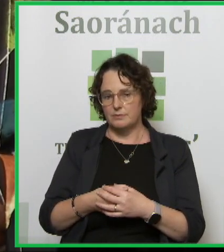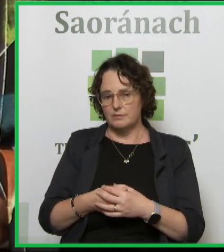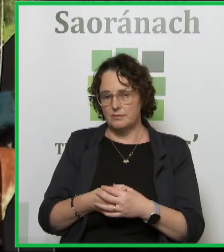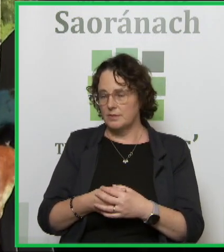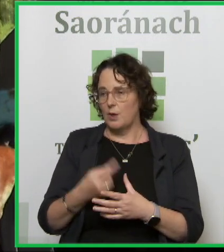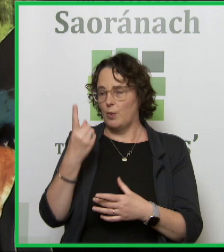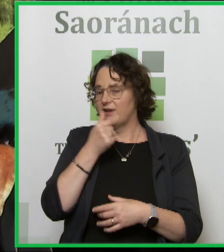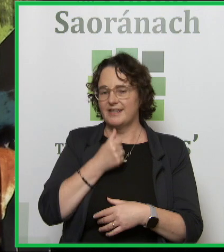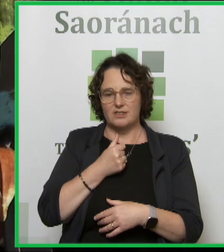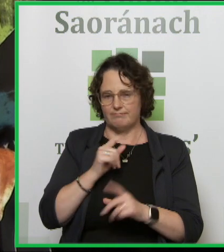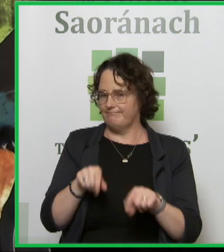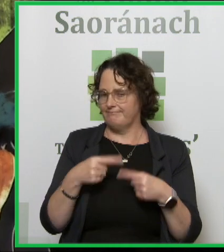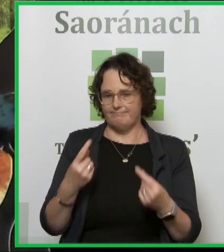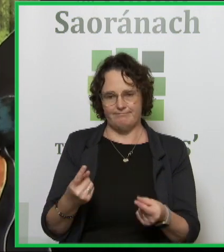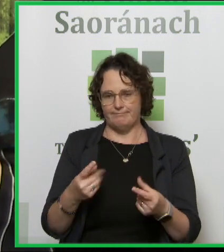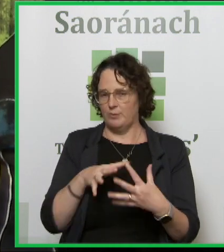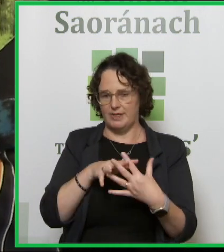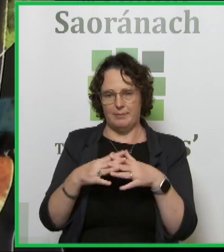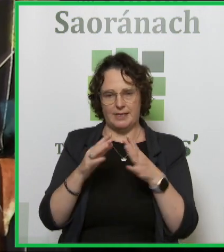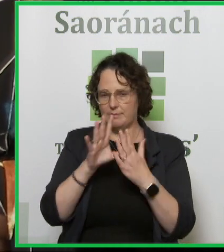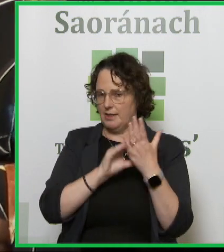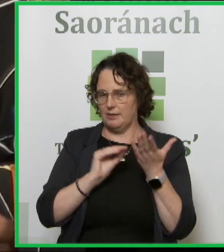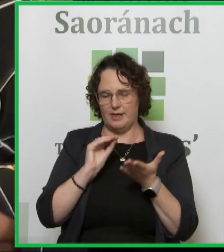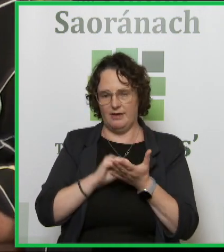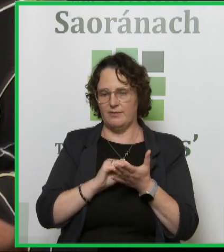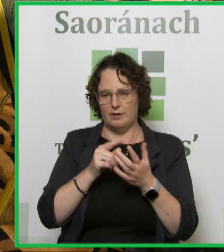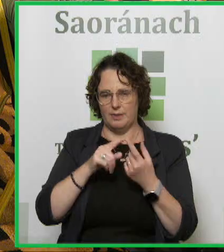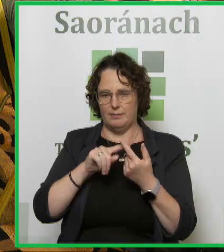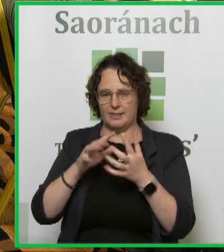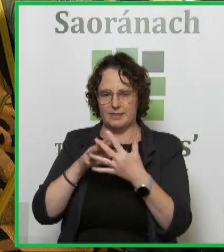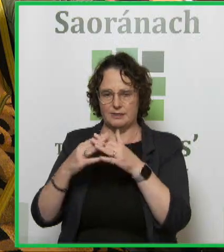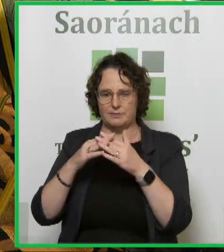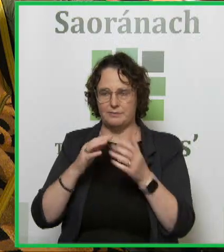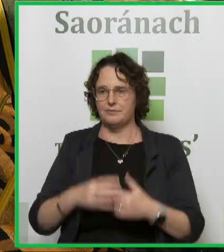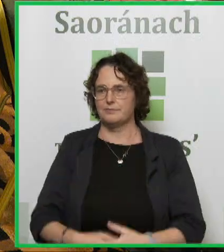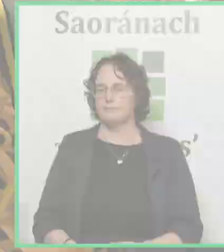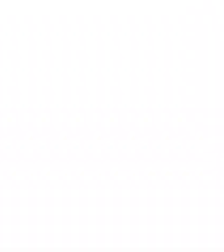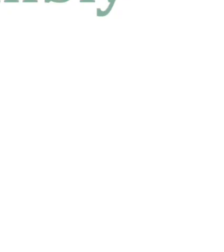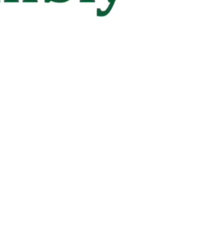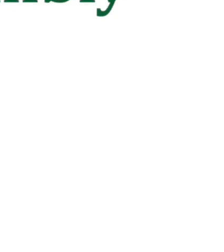solution, because it can't be with the mixed model that we have. Great. Thank you, everybody. Perfect,